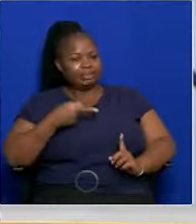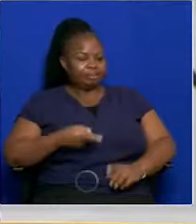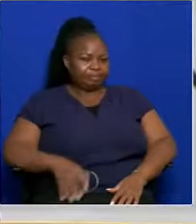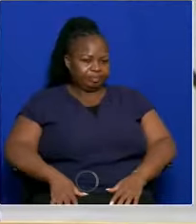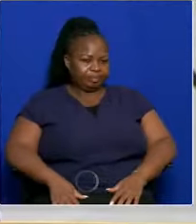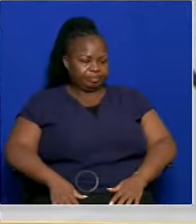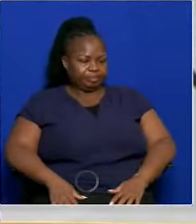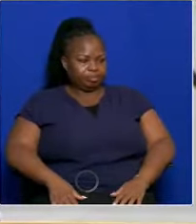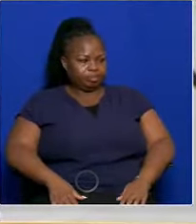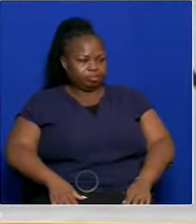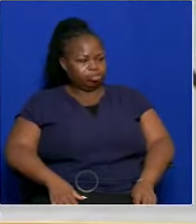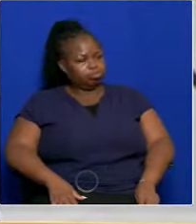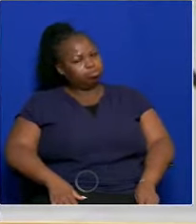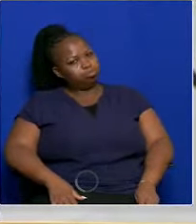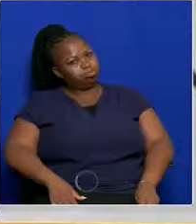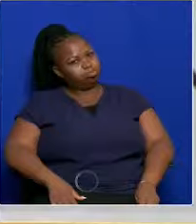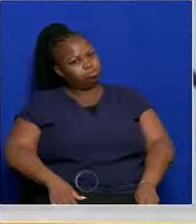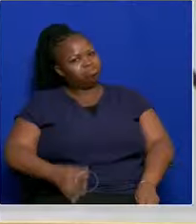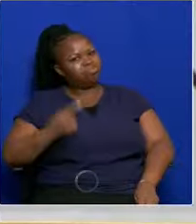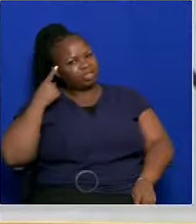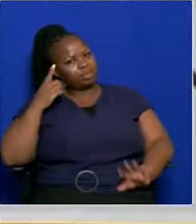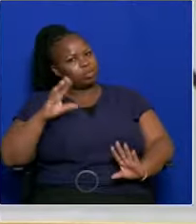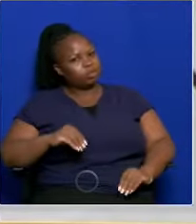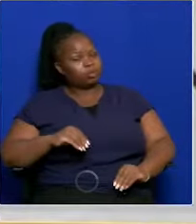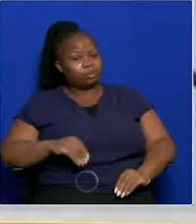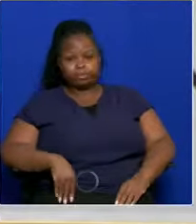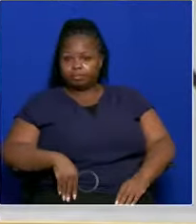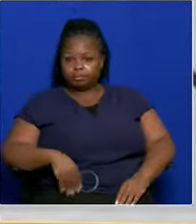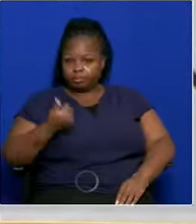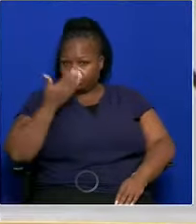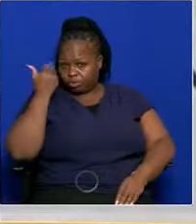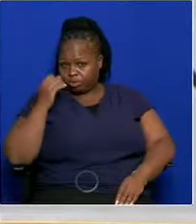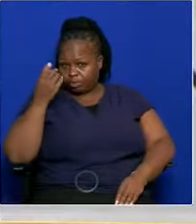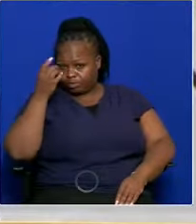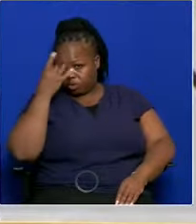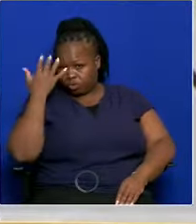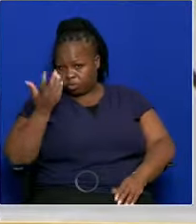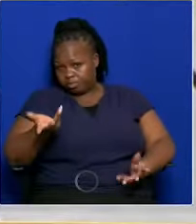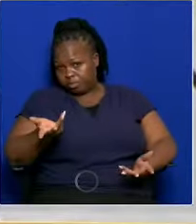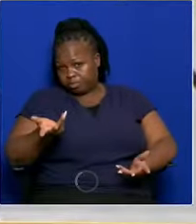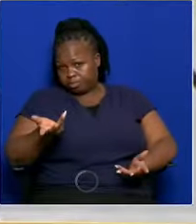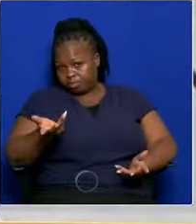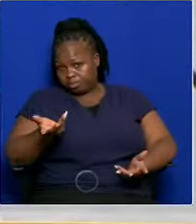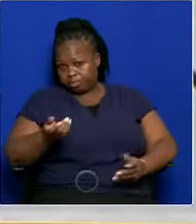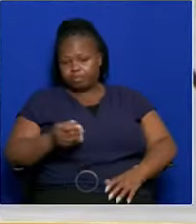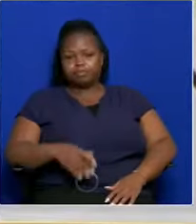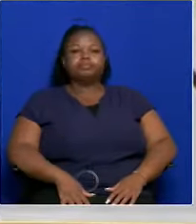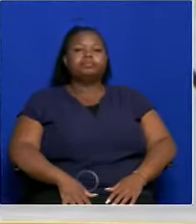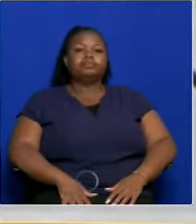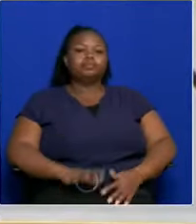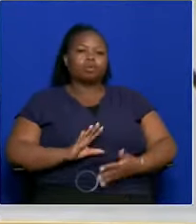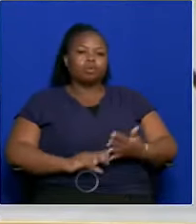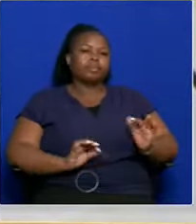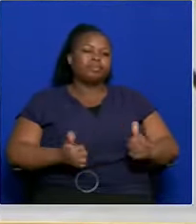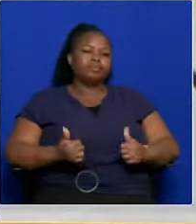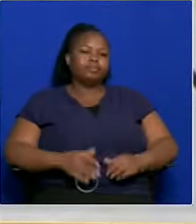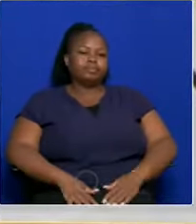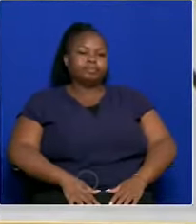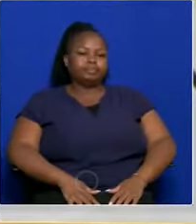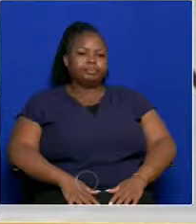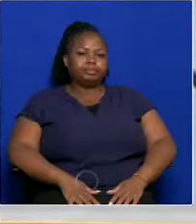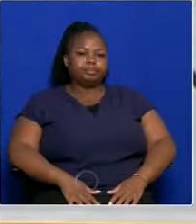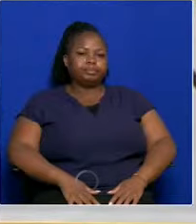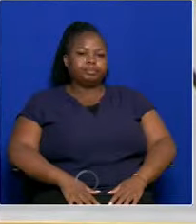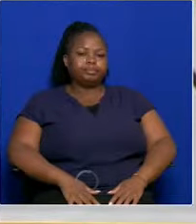I think I can stop there. I don't know if ever I forgot one or I have covered all. General, you've